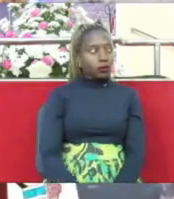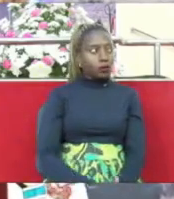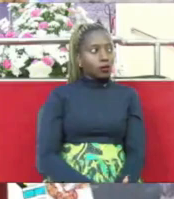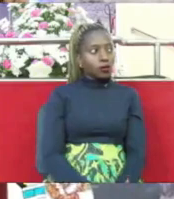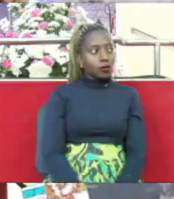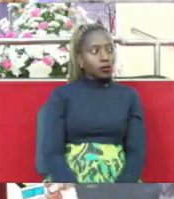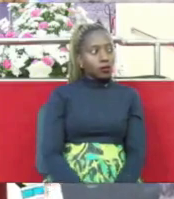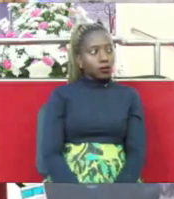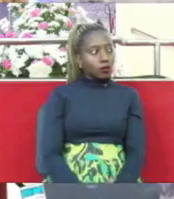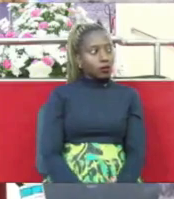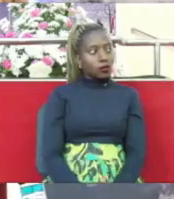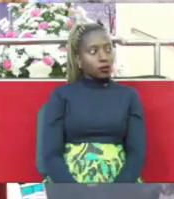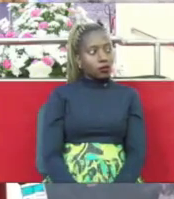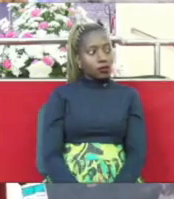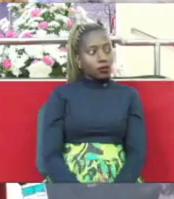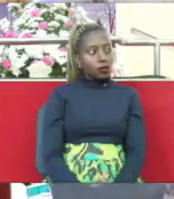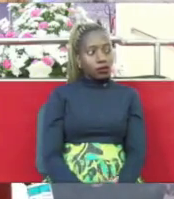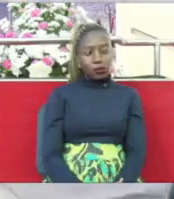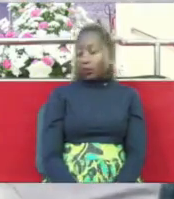I give you praise, oh God.